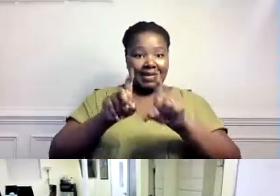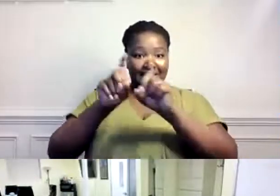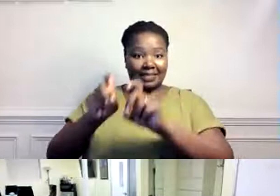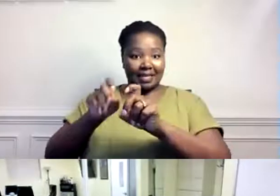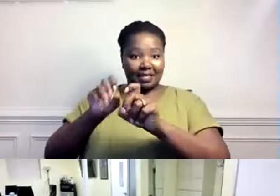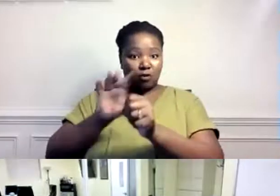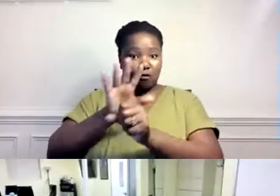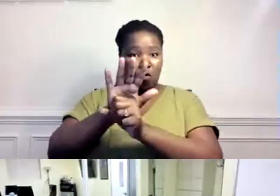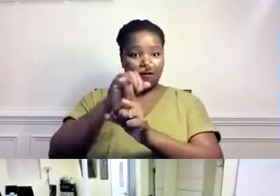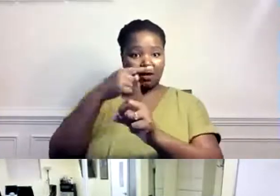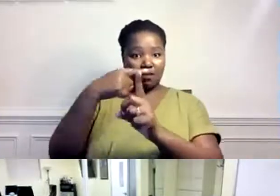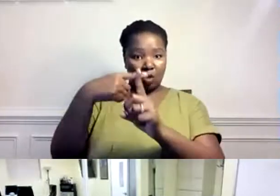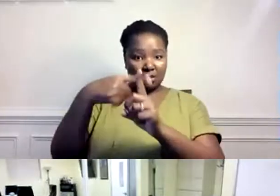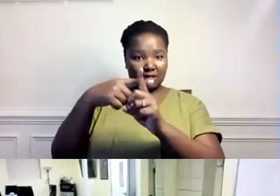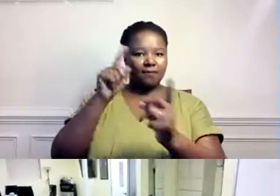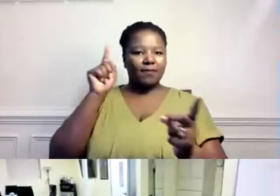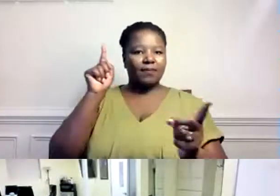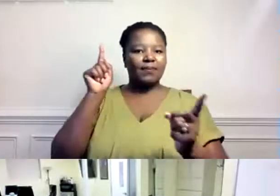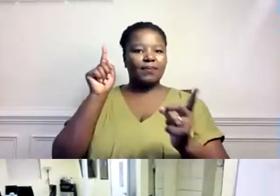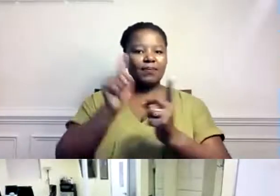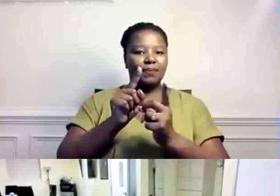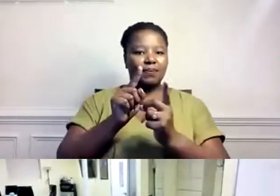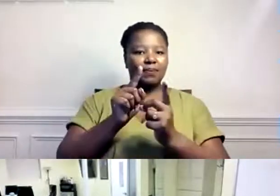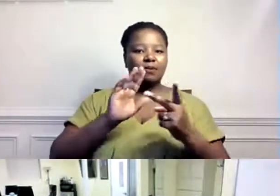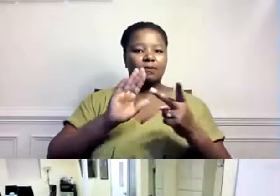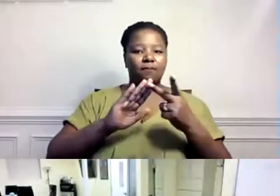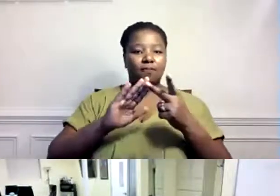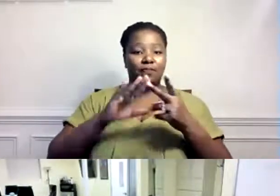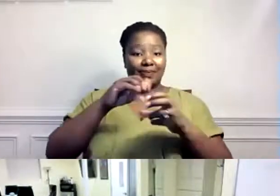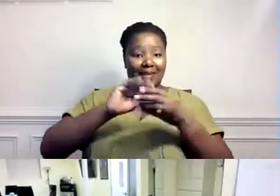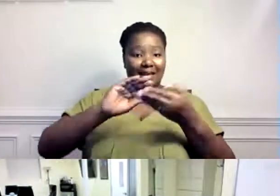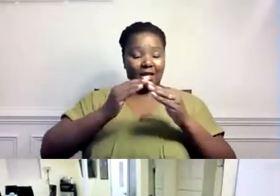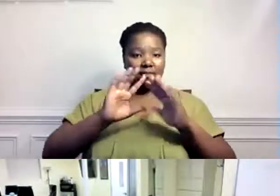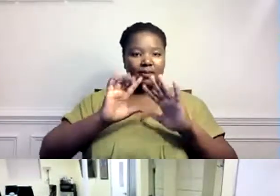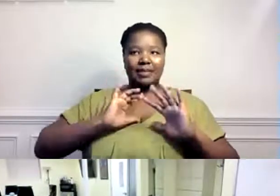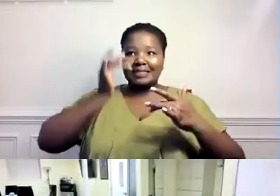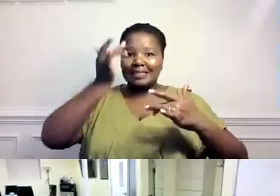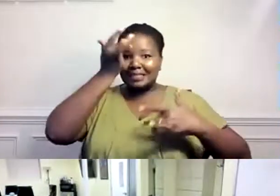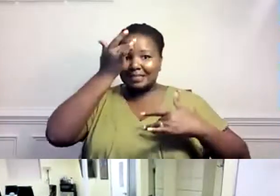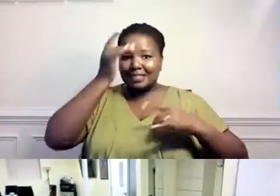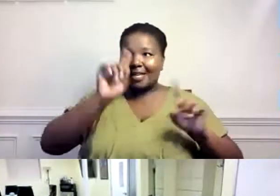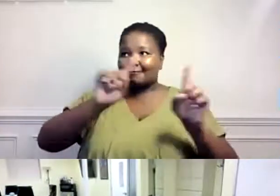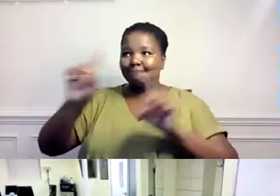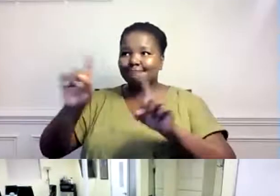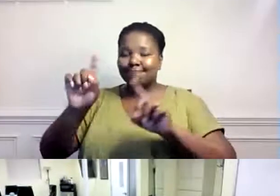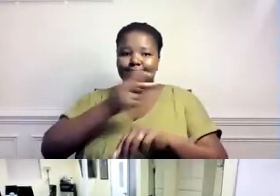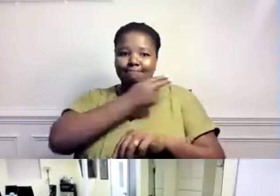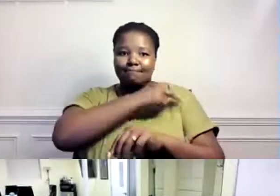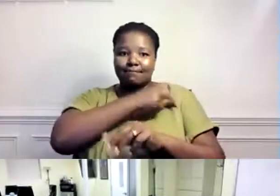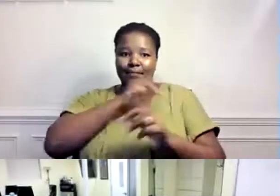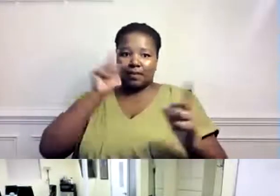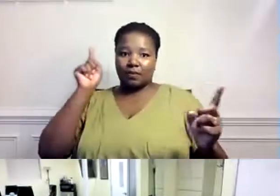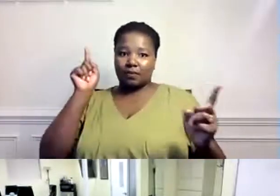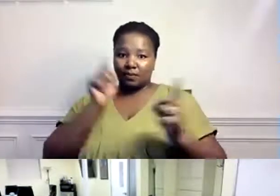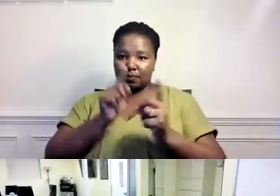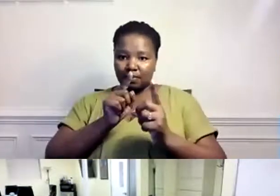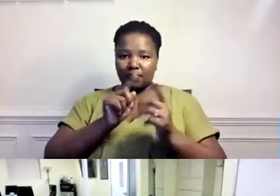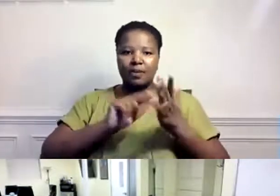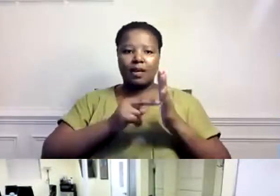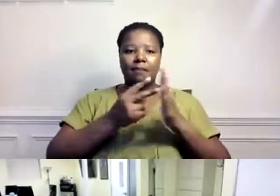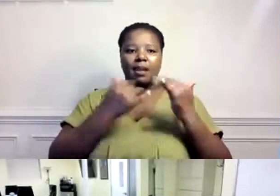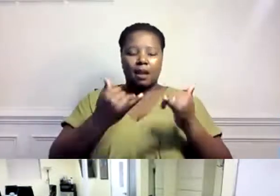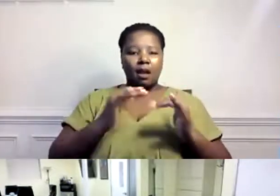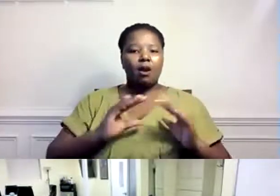communities, and see fewer and fewer people who are sick and hospitalized, we're going to be seeing more and more